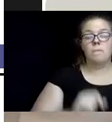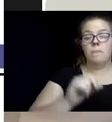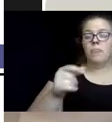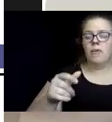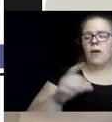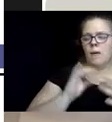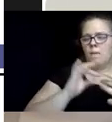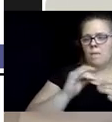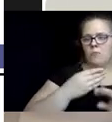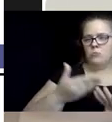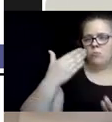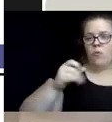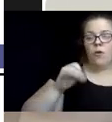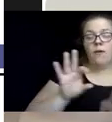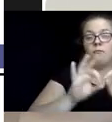is